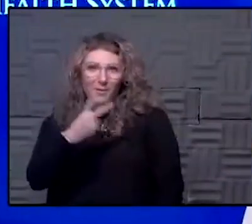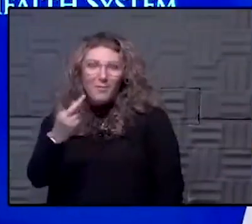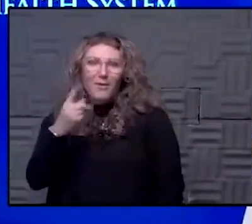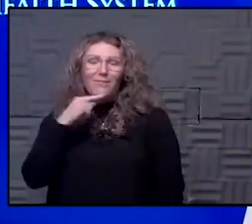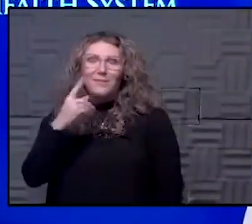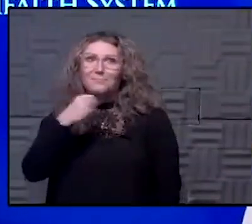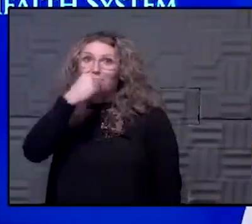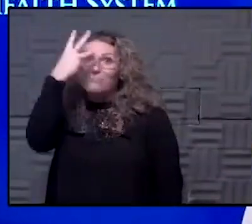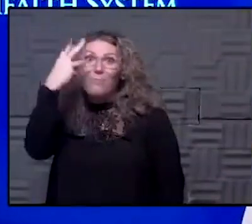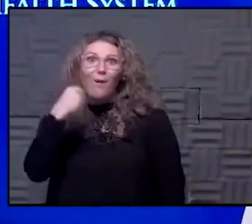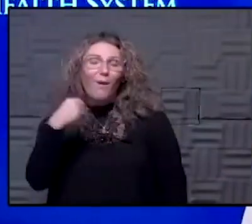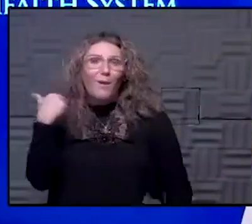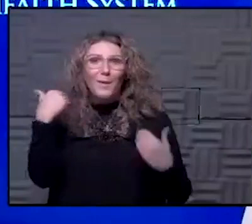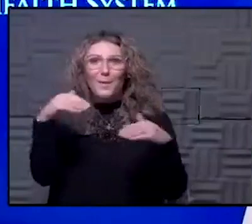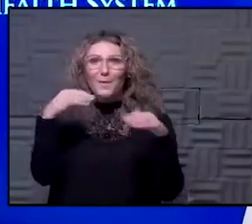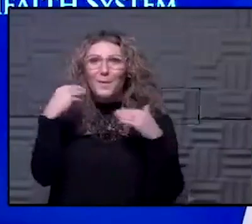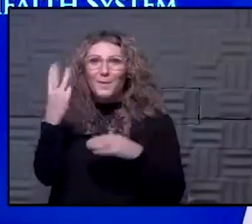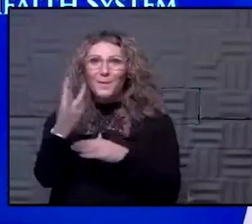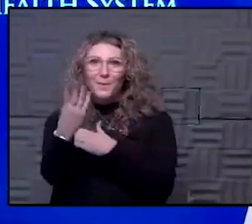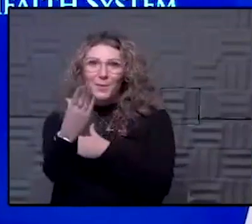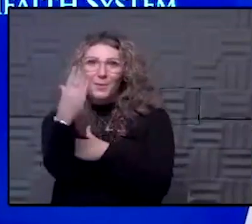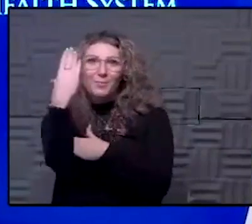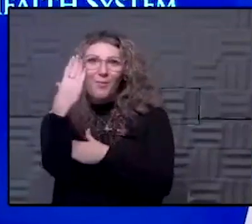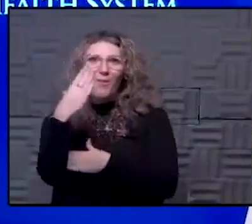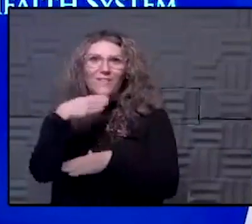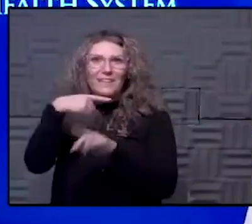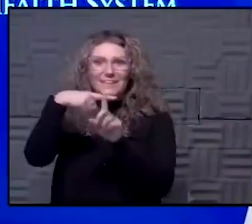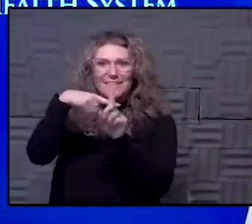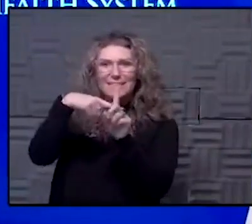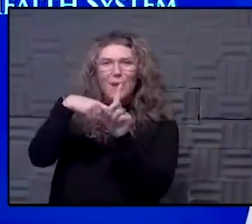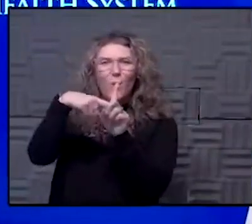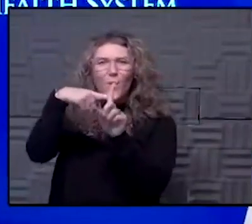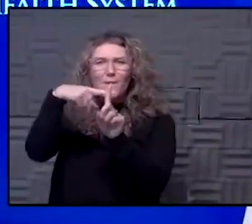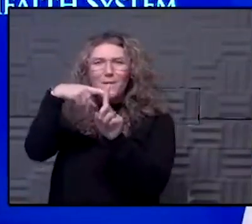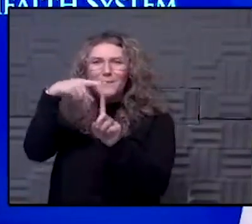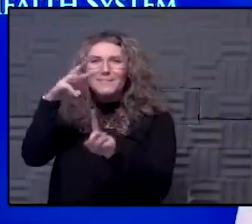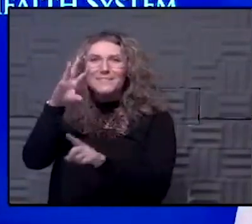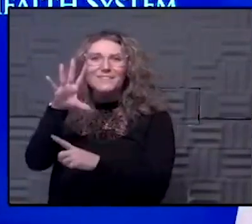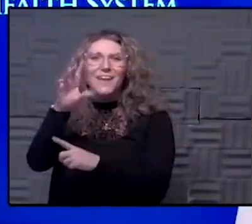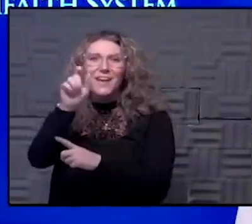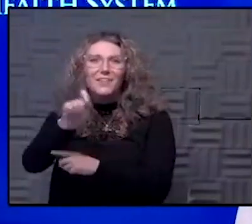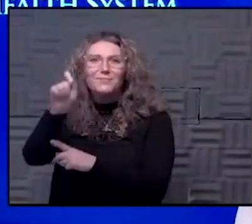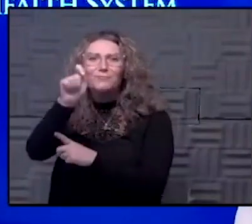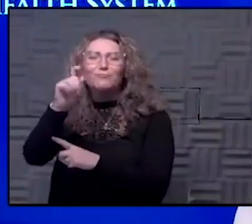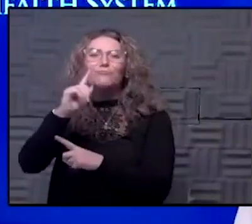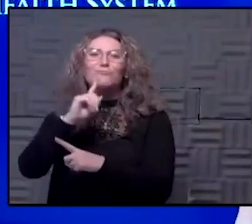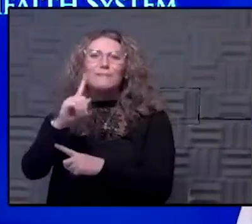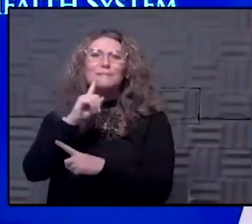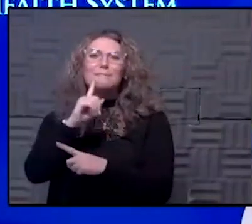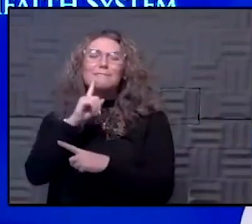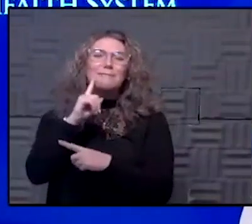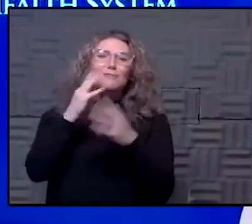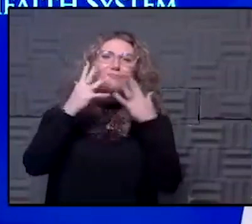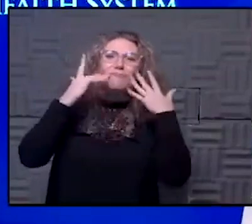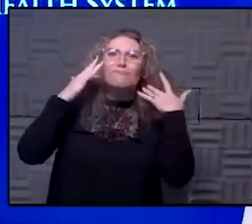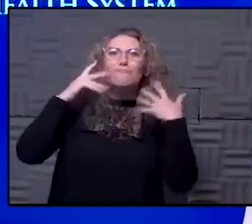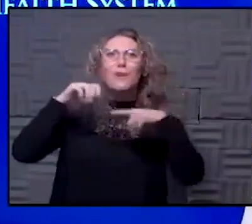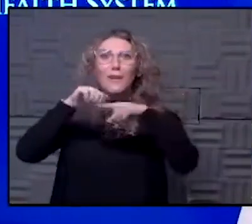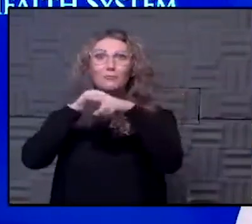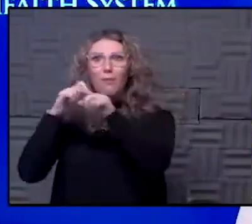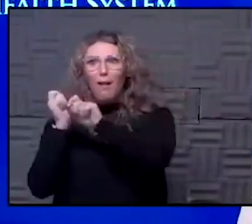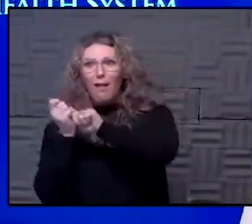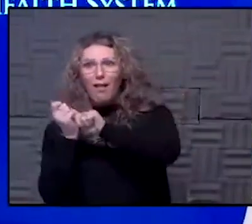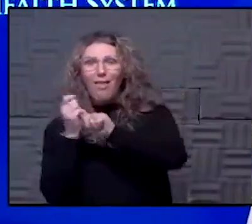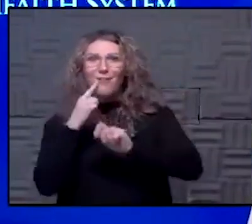on this gorgeous Wednesday morning when the temperature is supposed to get to 65 degrees. Spring training fever is in the air. You can feel